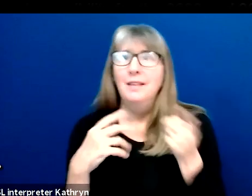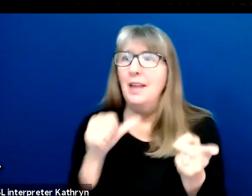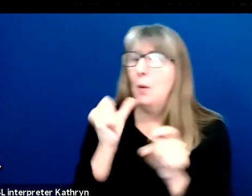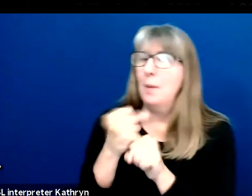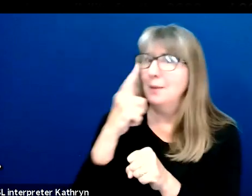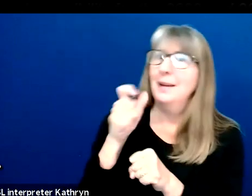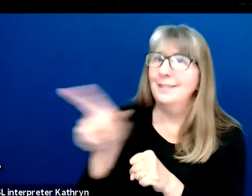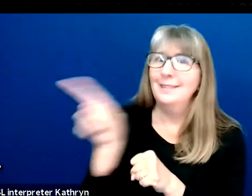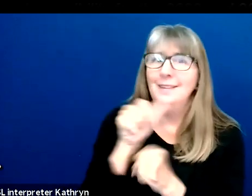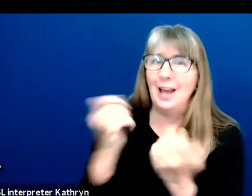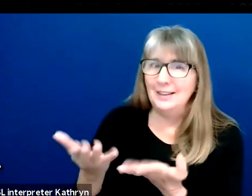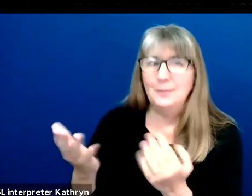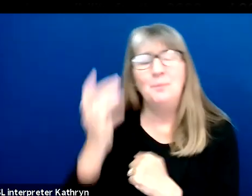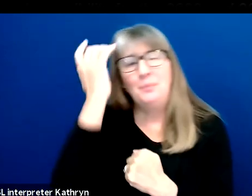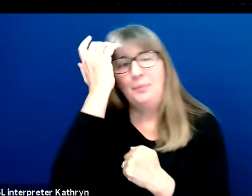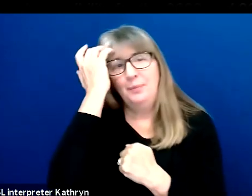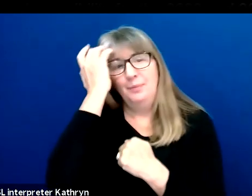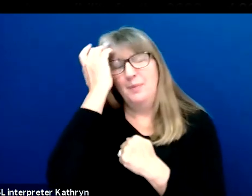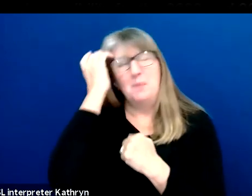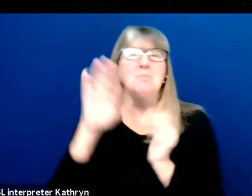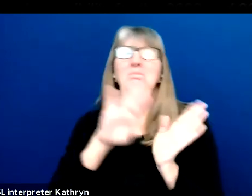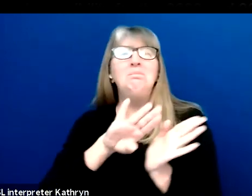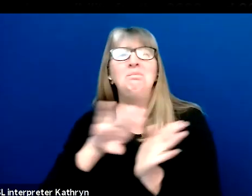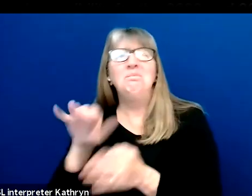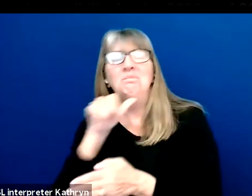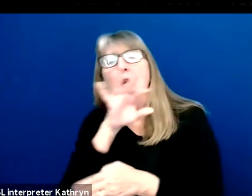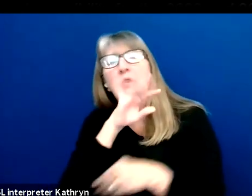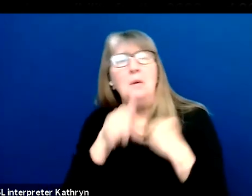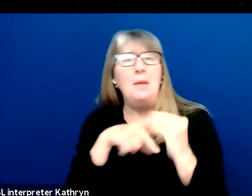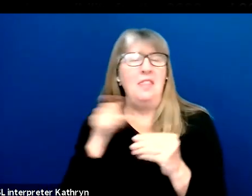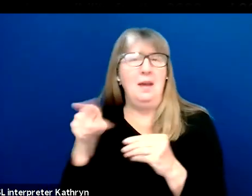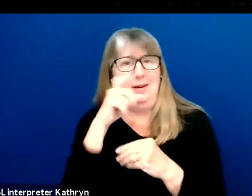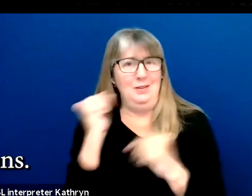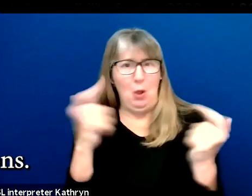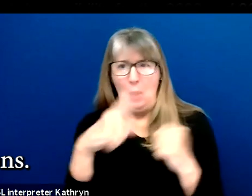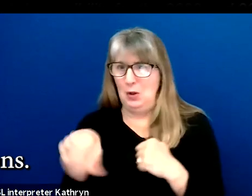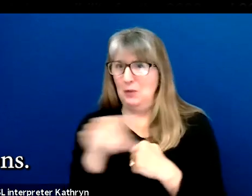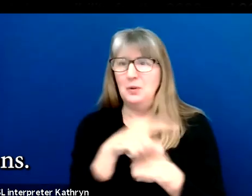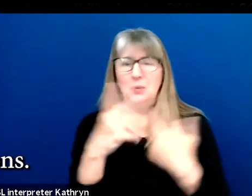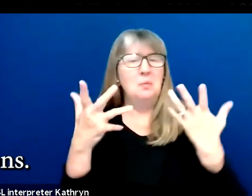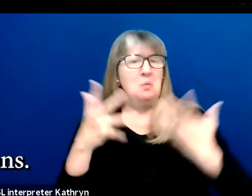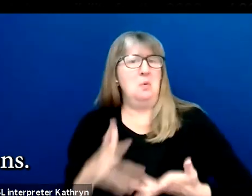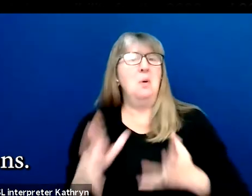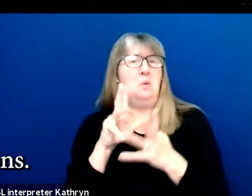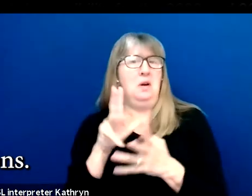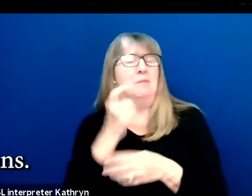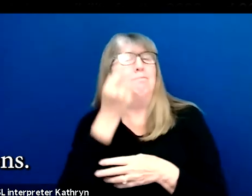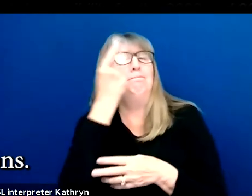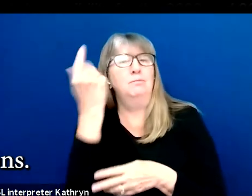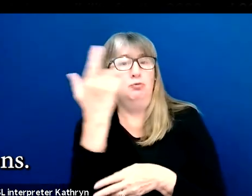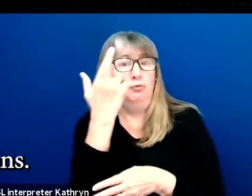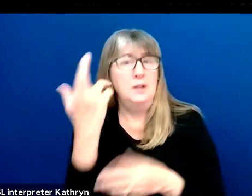I'm not going to talk so much about that side of it. I feel like everyone who comes to this conference is very on board with why we want to